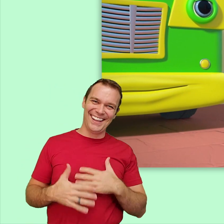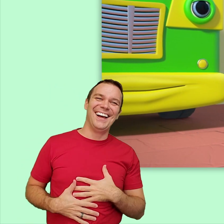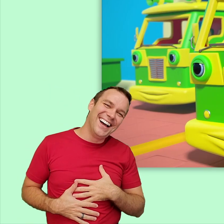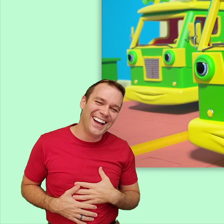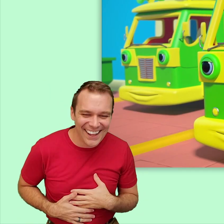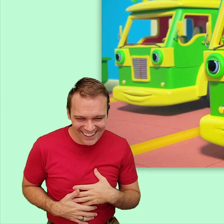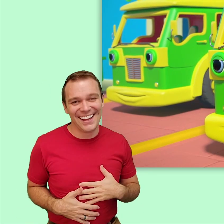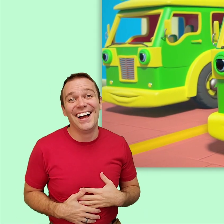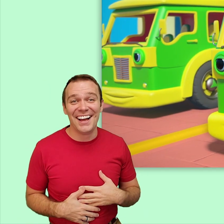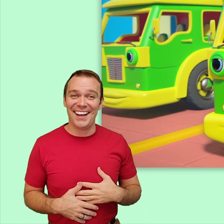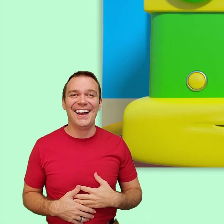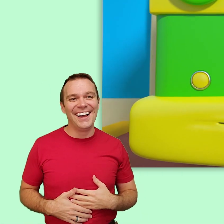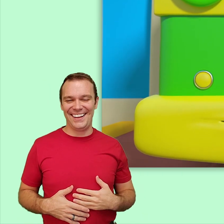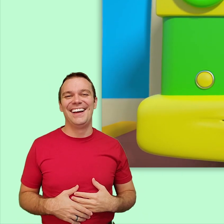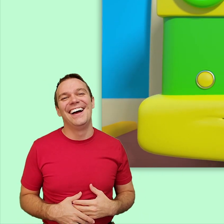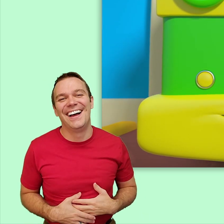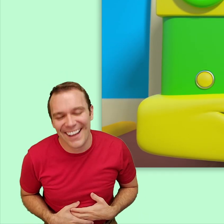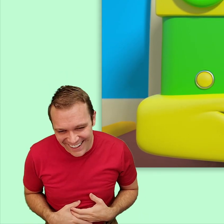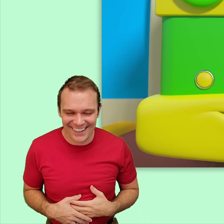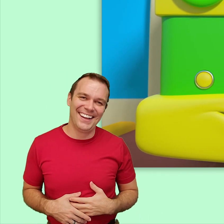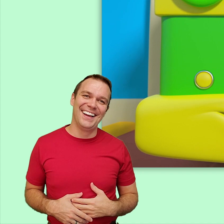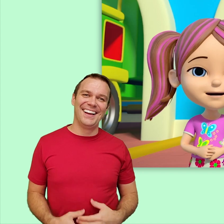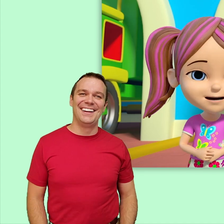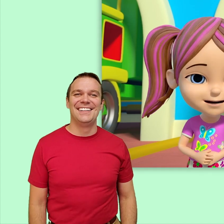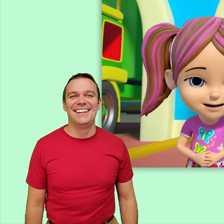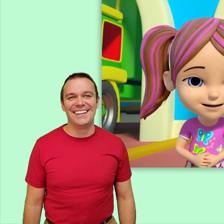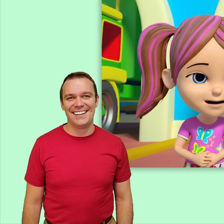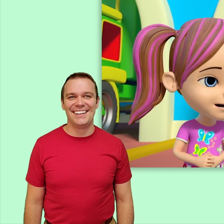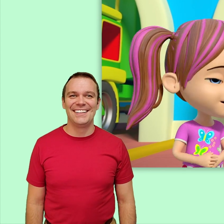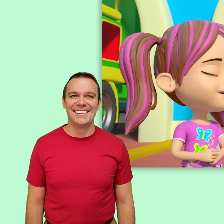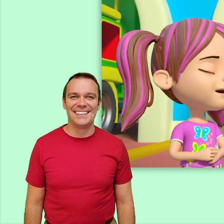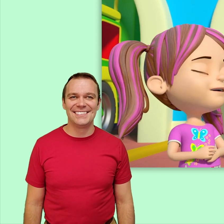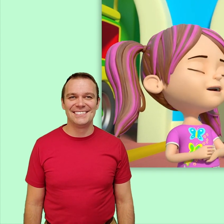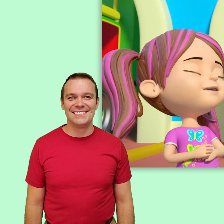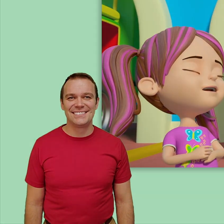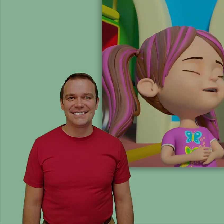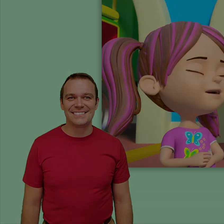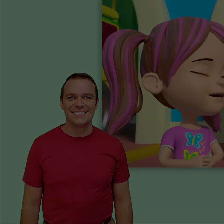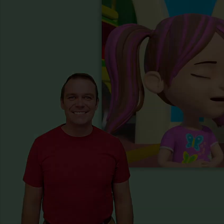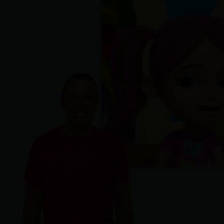blast!